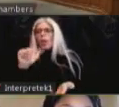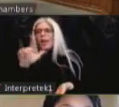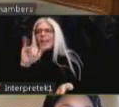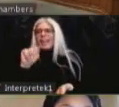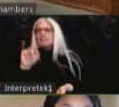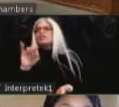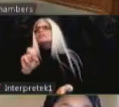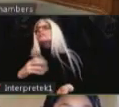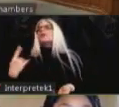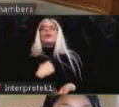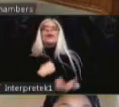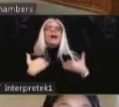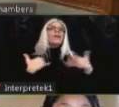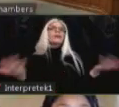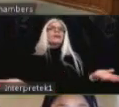of the,